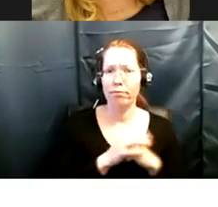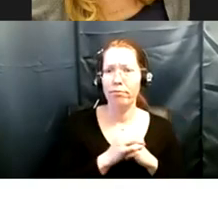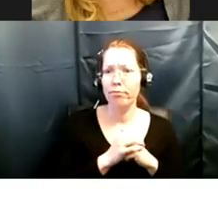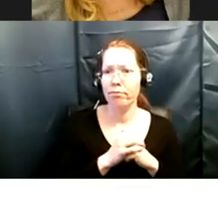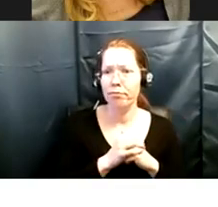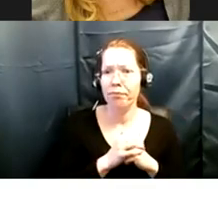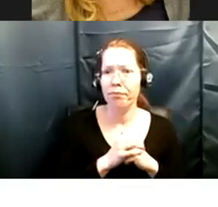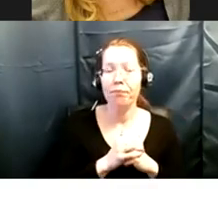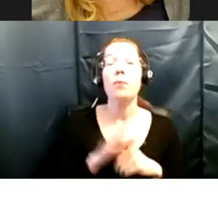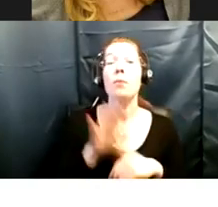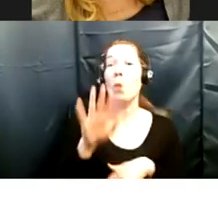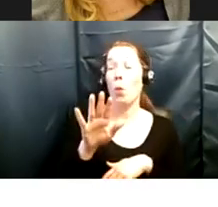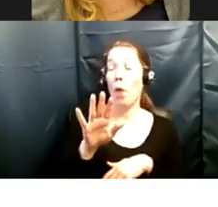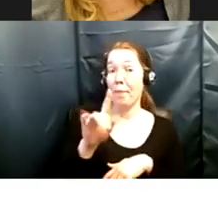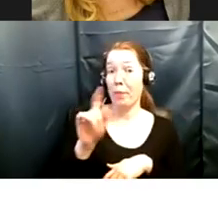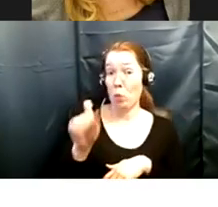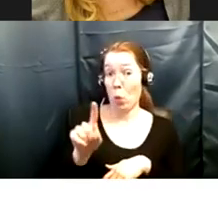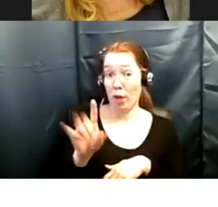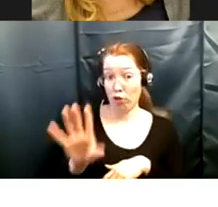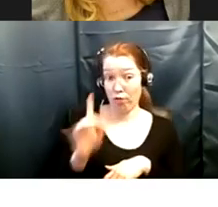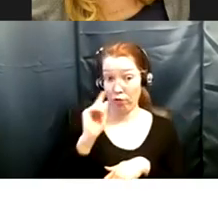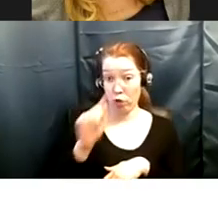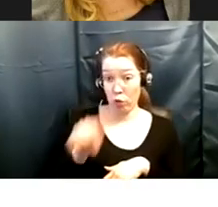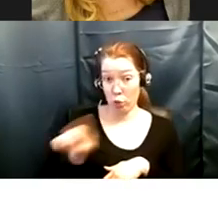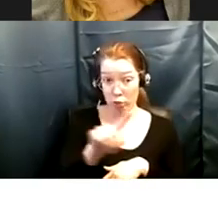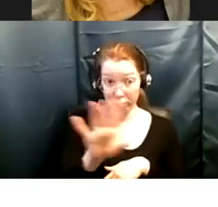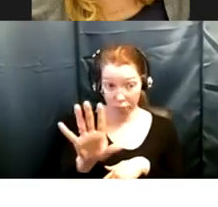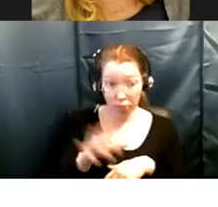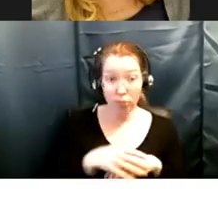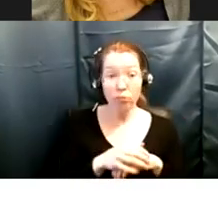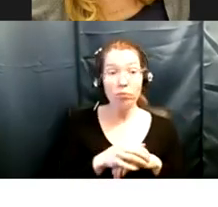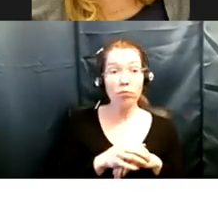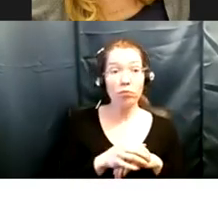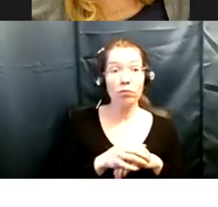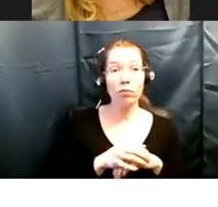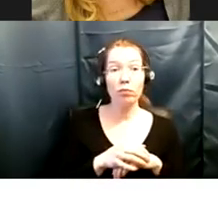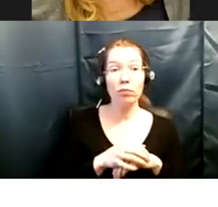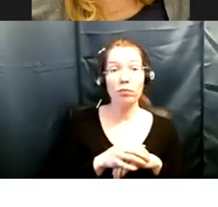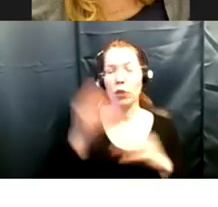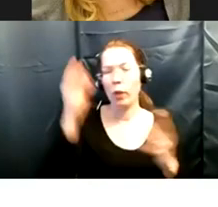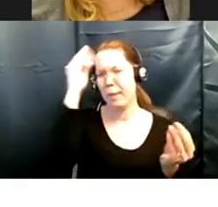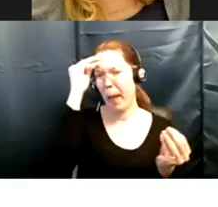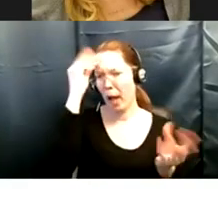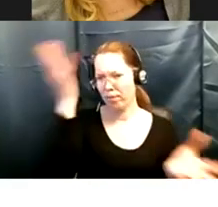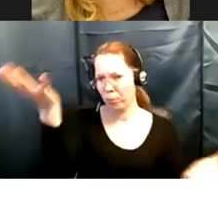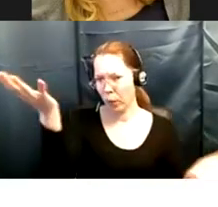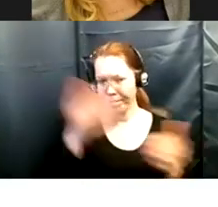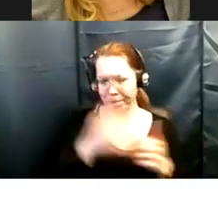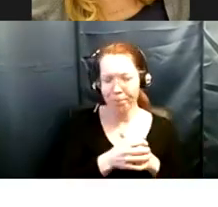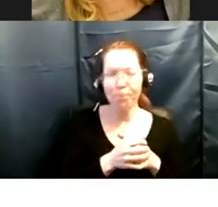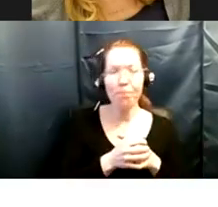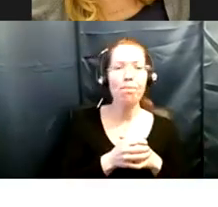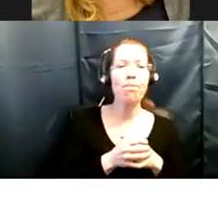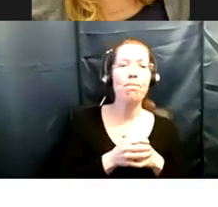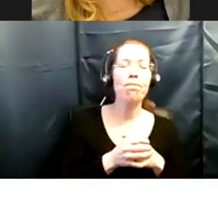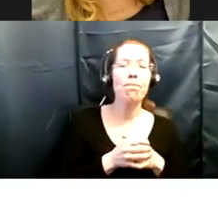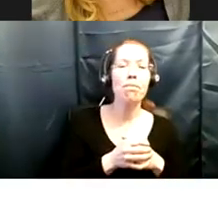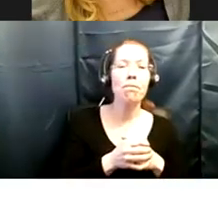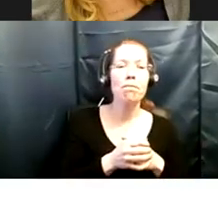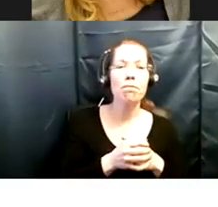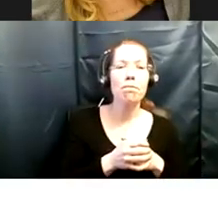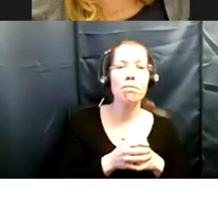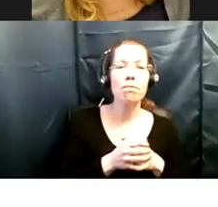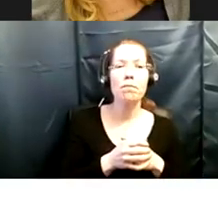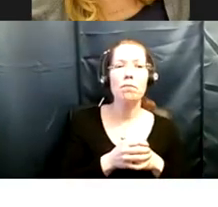All right, so here's the question for you to just ponder. What would it take for you to truly